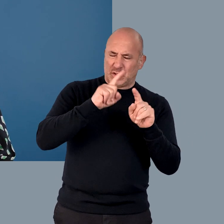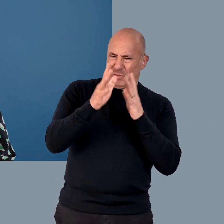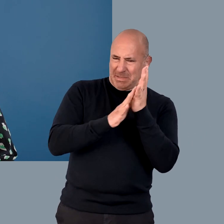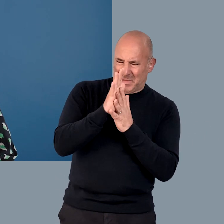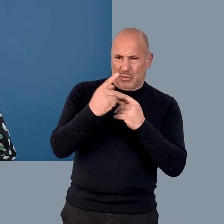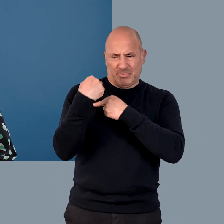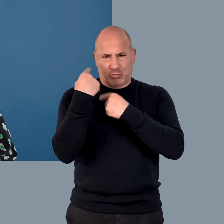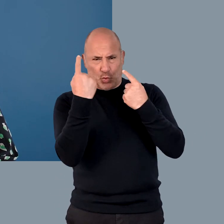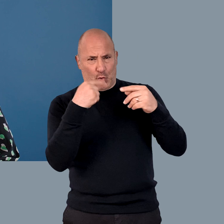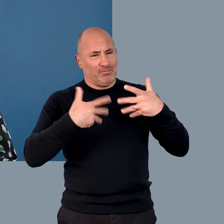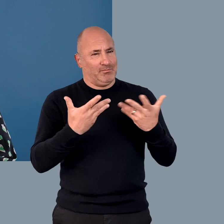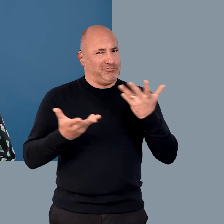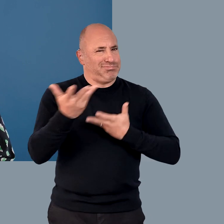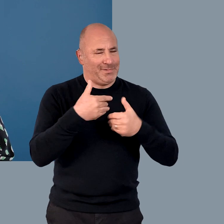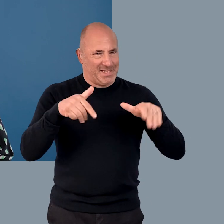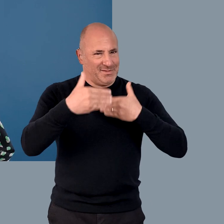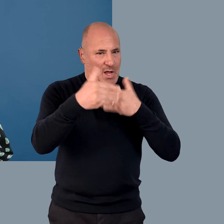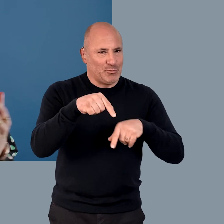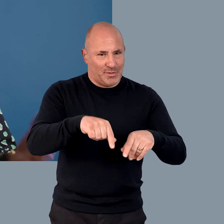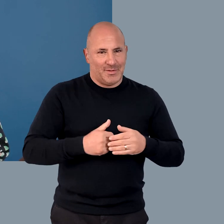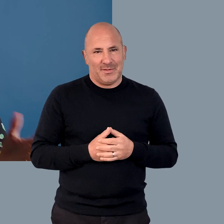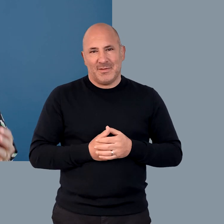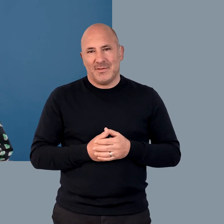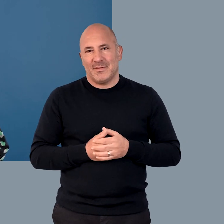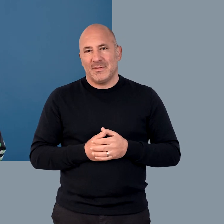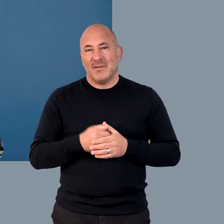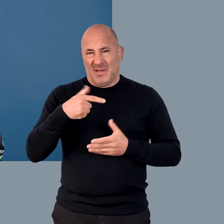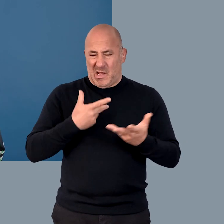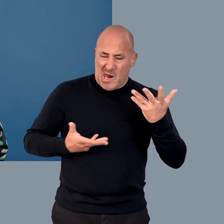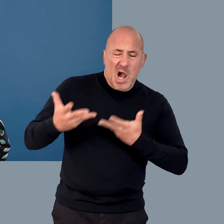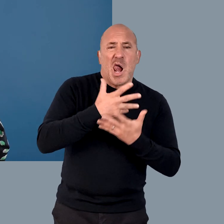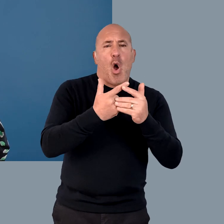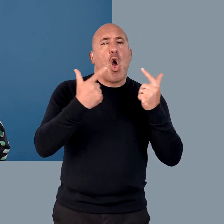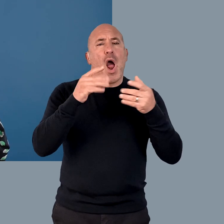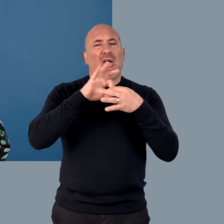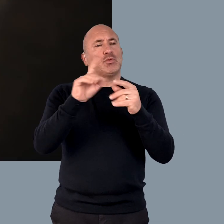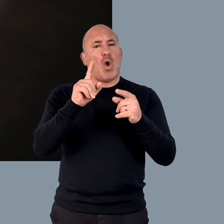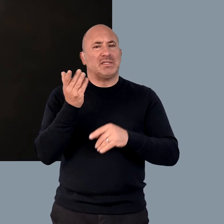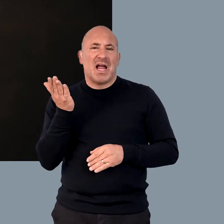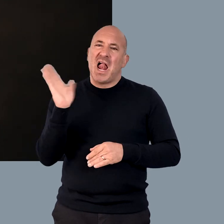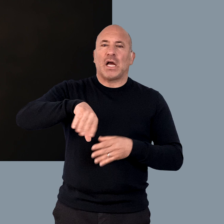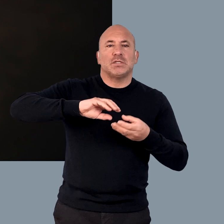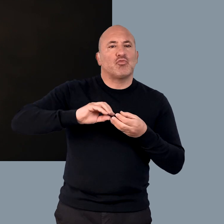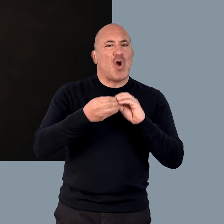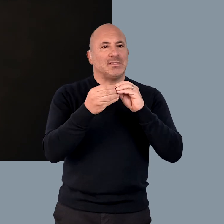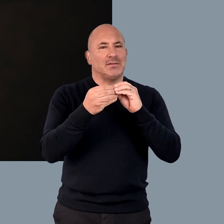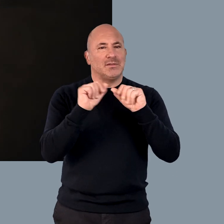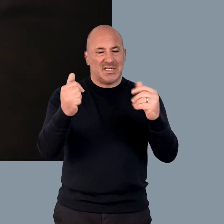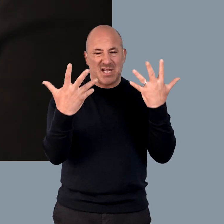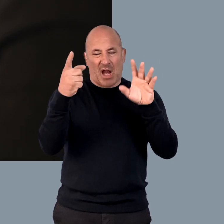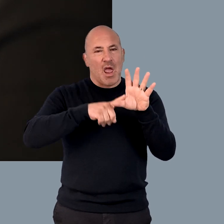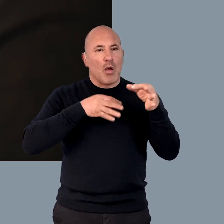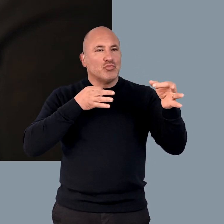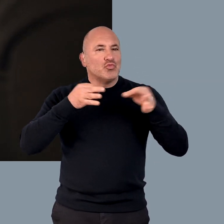and who has the responsibility for judging what ambition and quality is. And we talked a lot about Let's Create